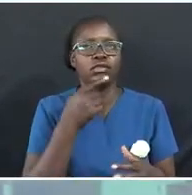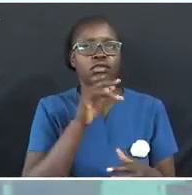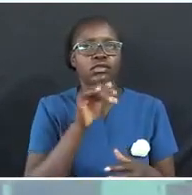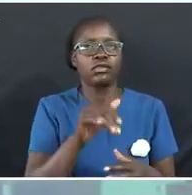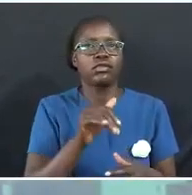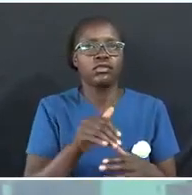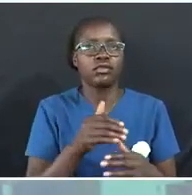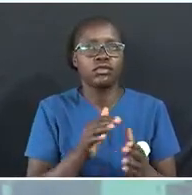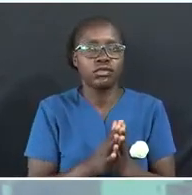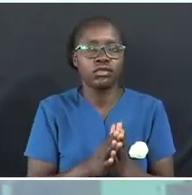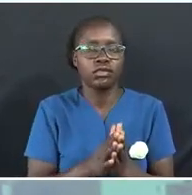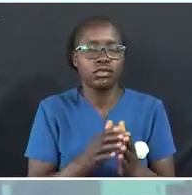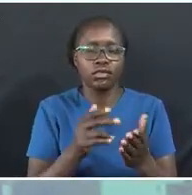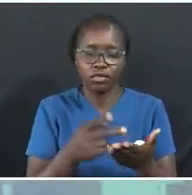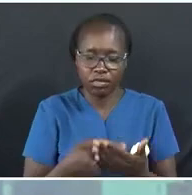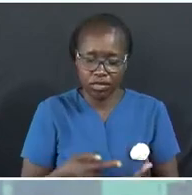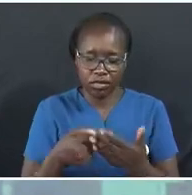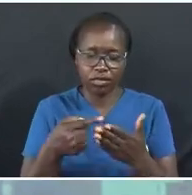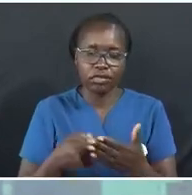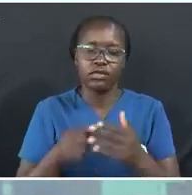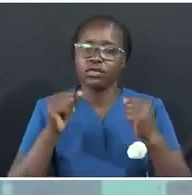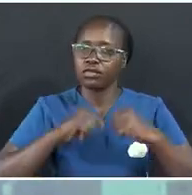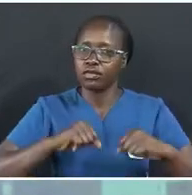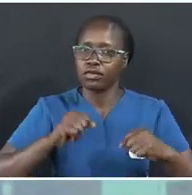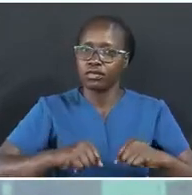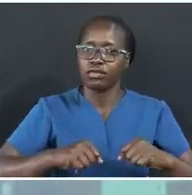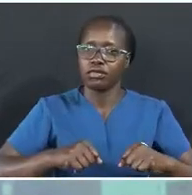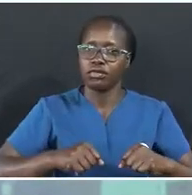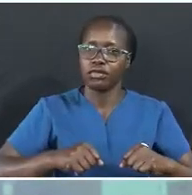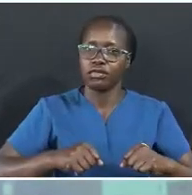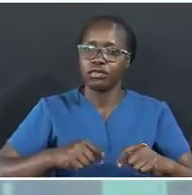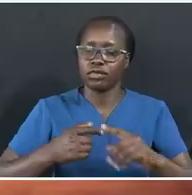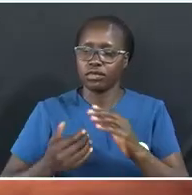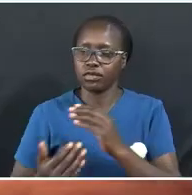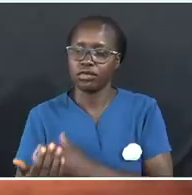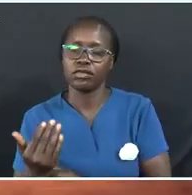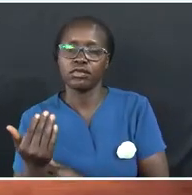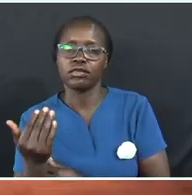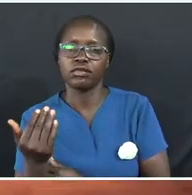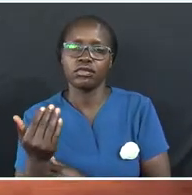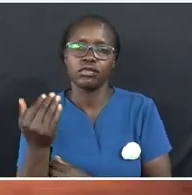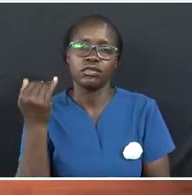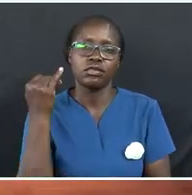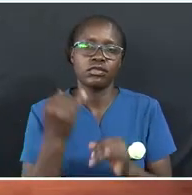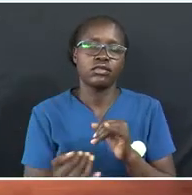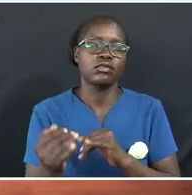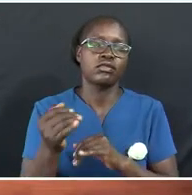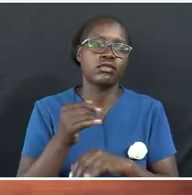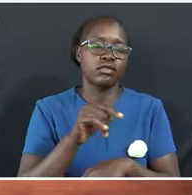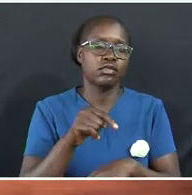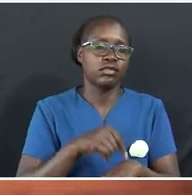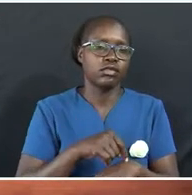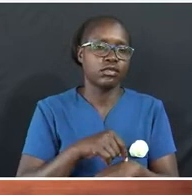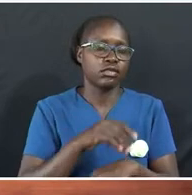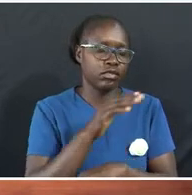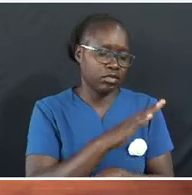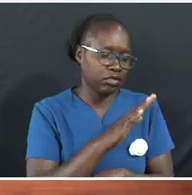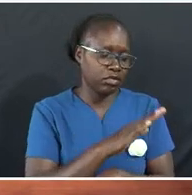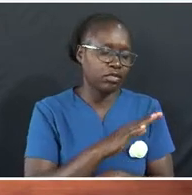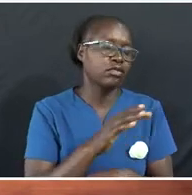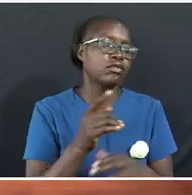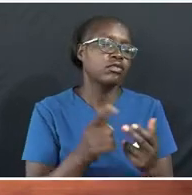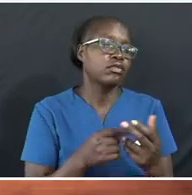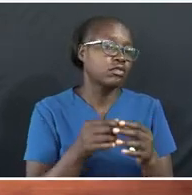other discussion, they agreed from this morning until the closing hour. How much